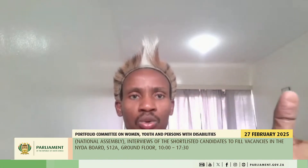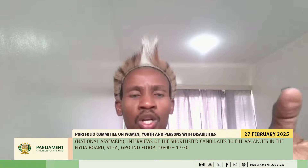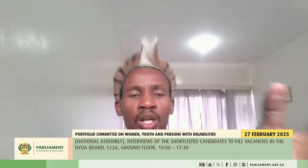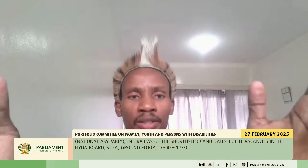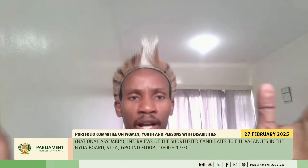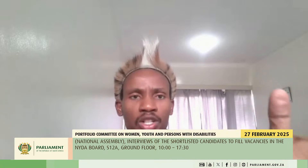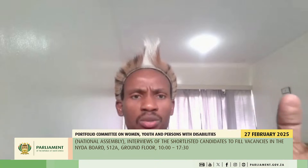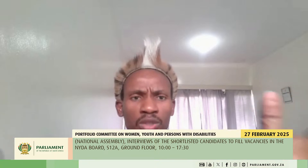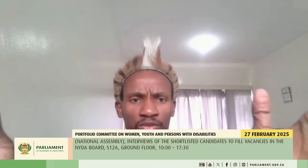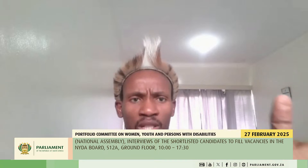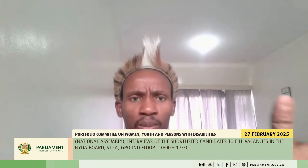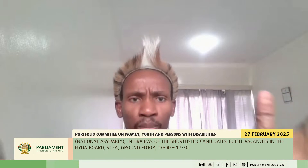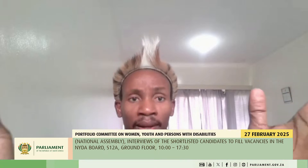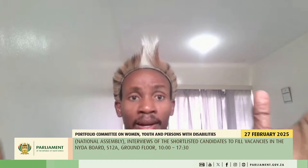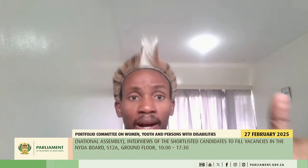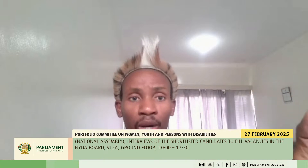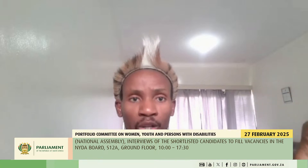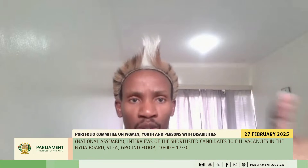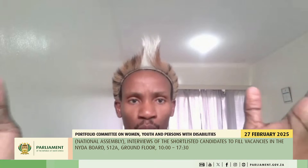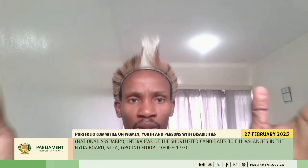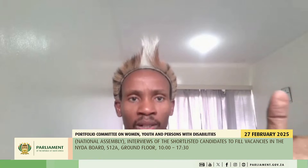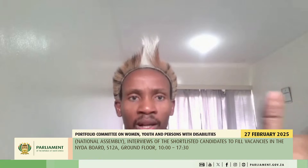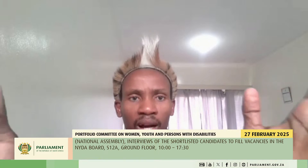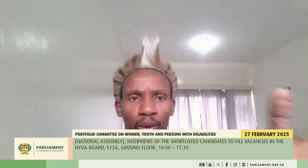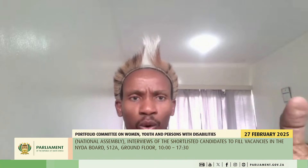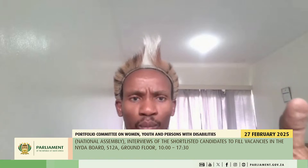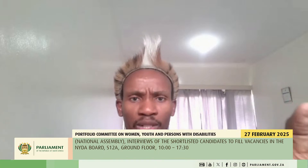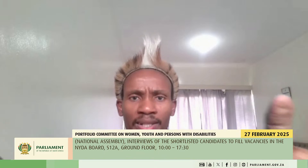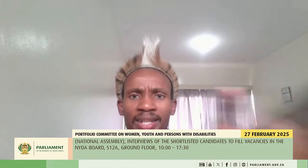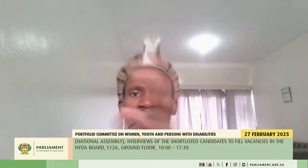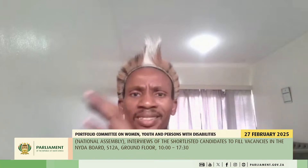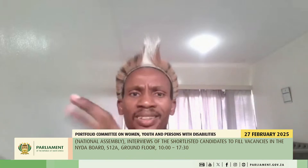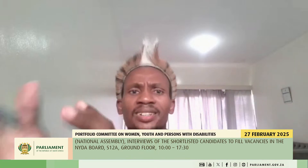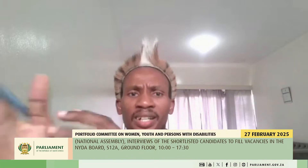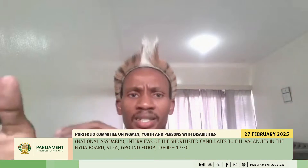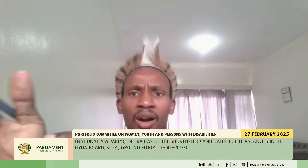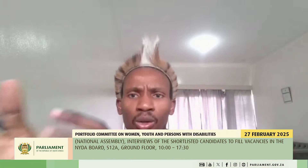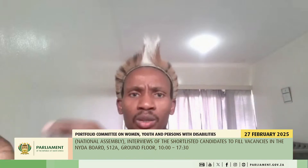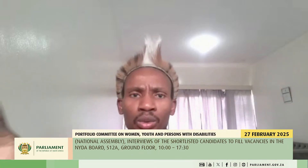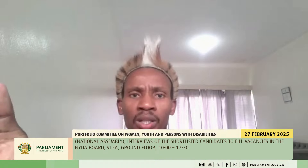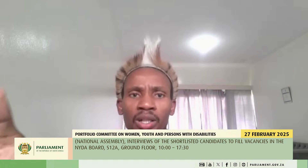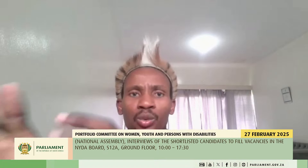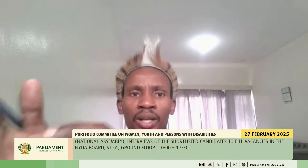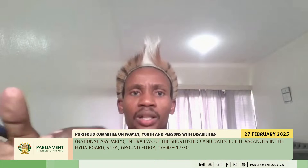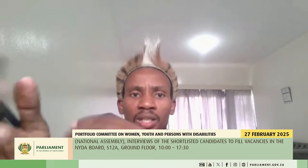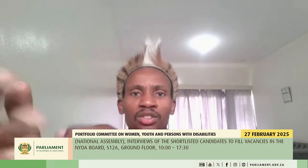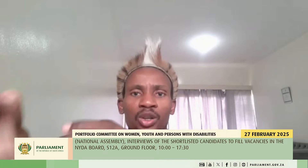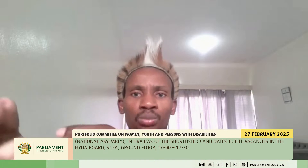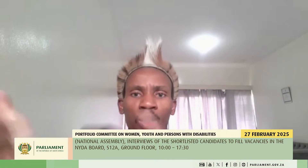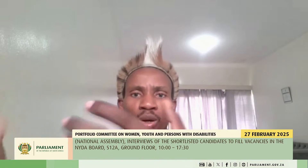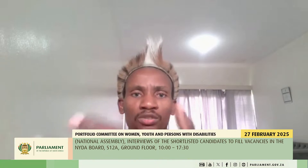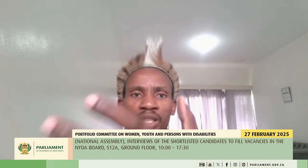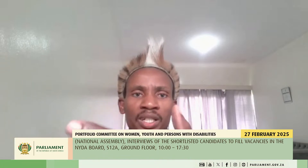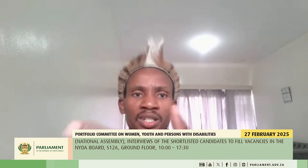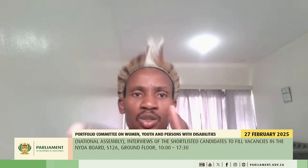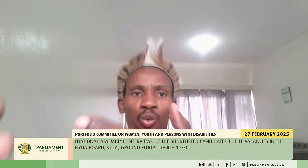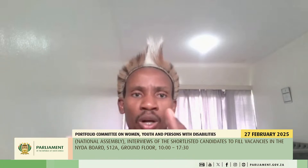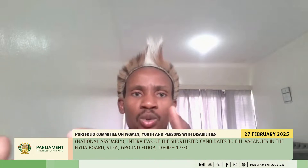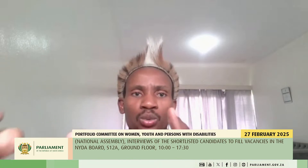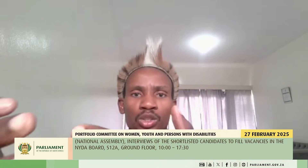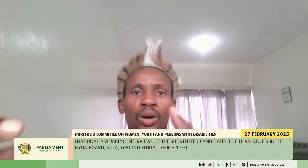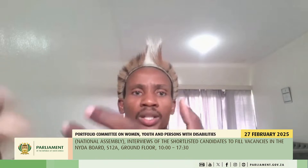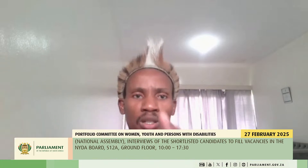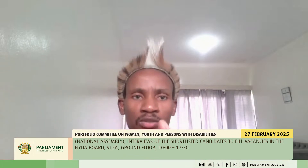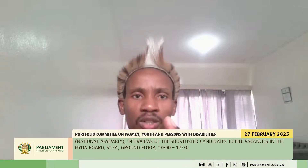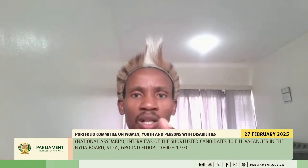the issues faced by our youth within our communities. I think that's the only way we can develop the confidence that we